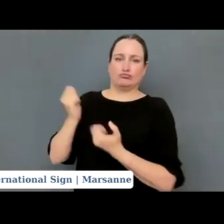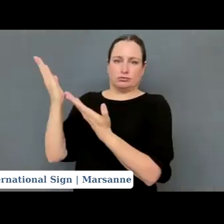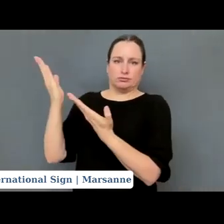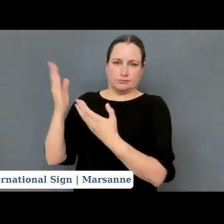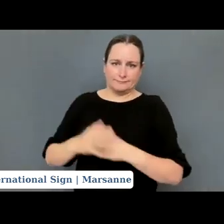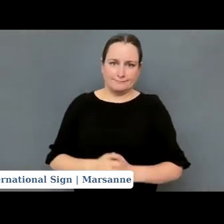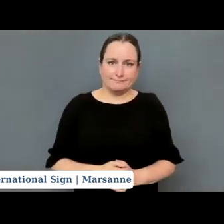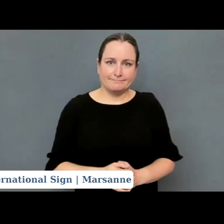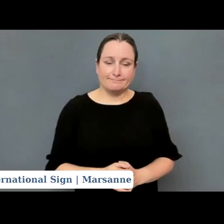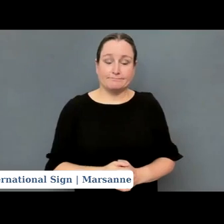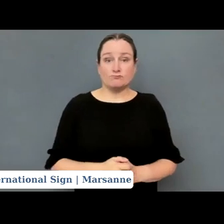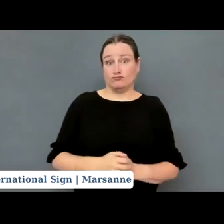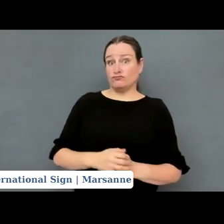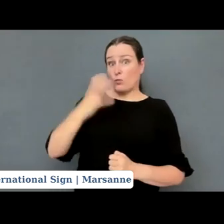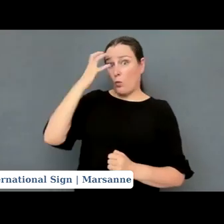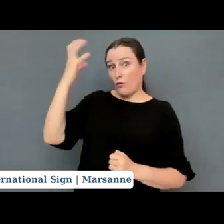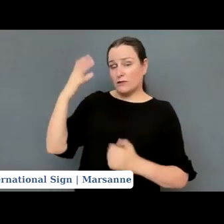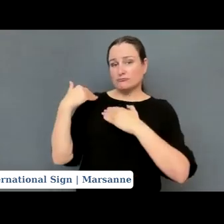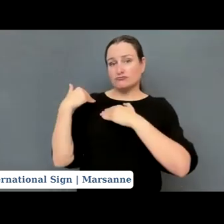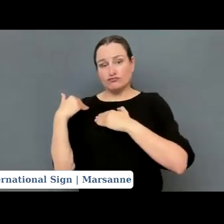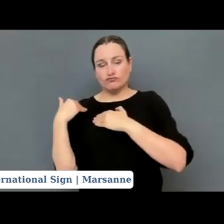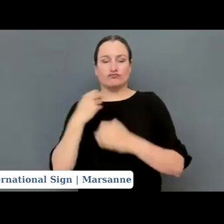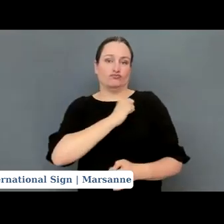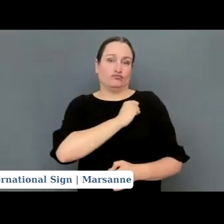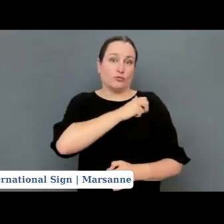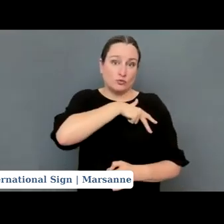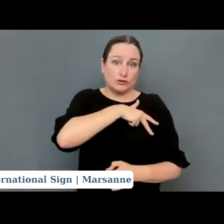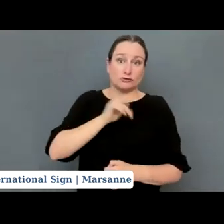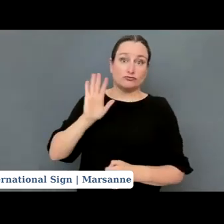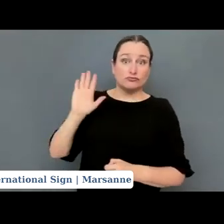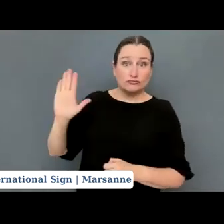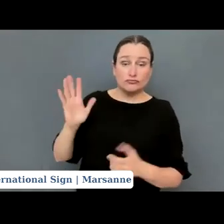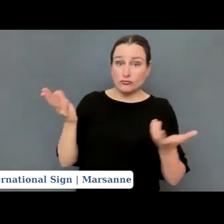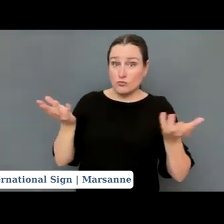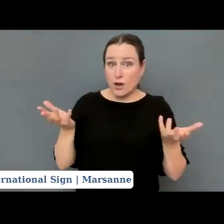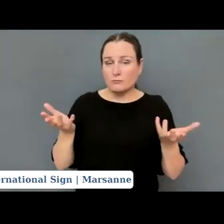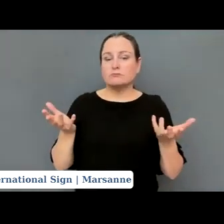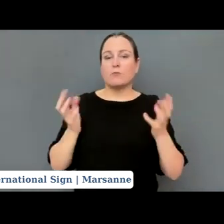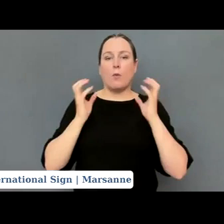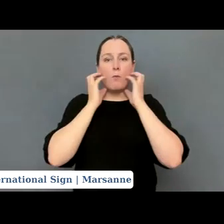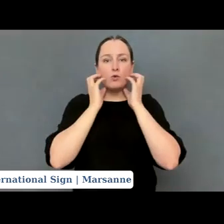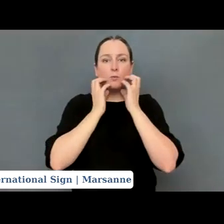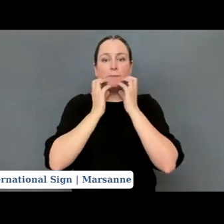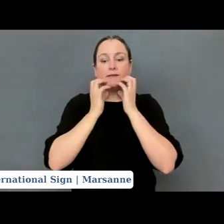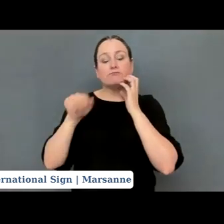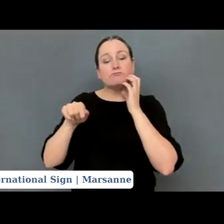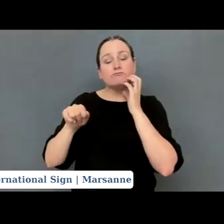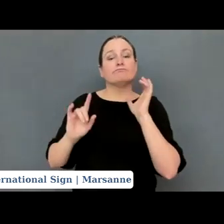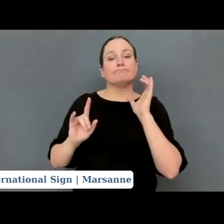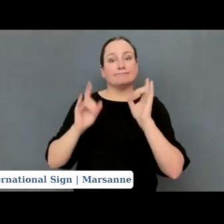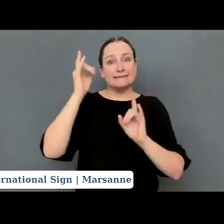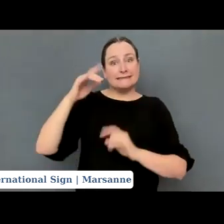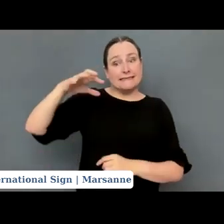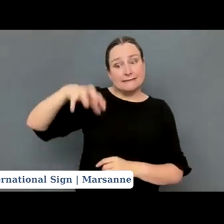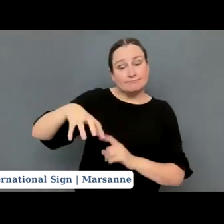Institute of Social Action, that is in the capital of Mozambique, in Maputo, and we